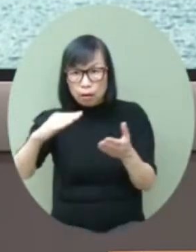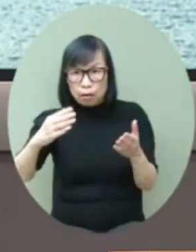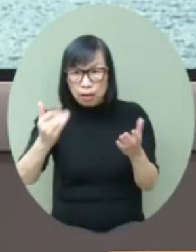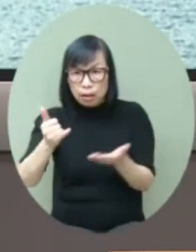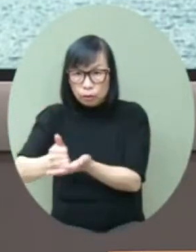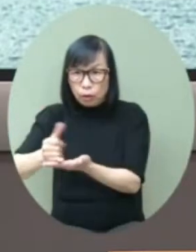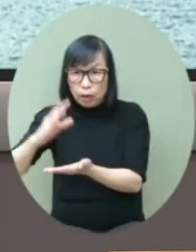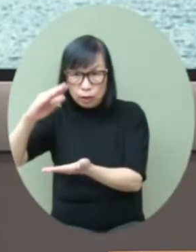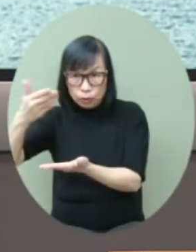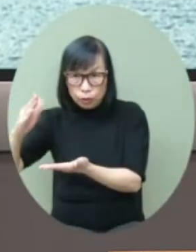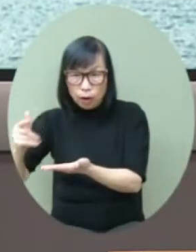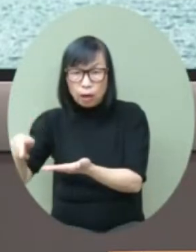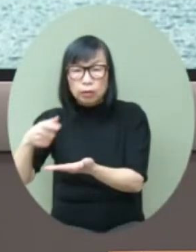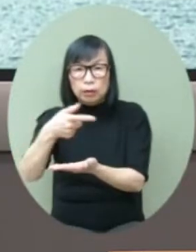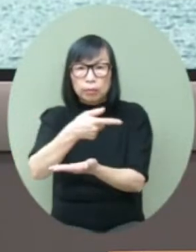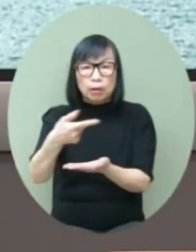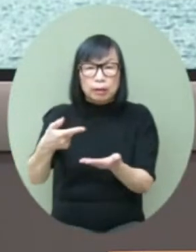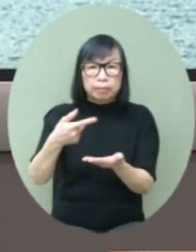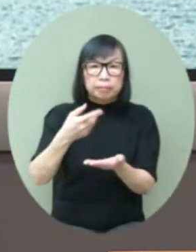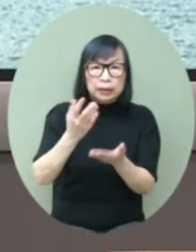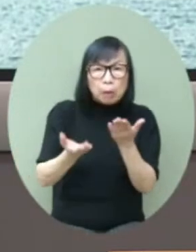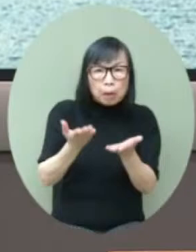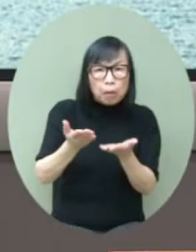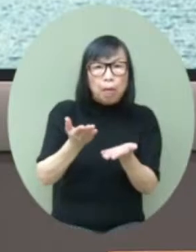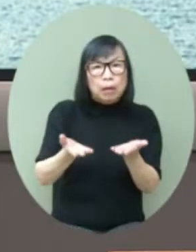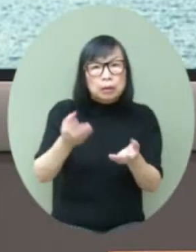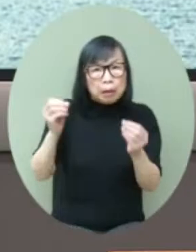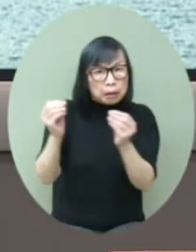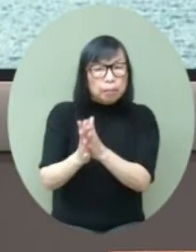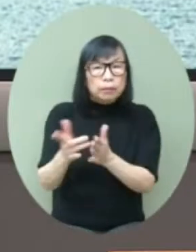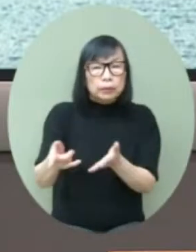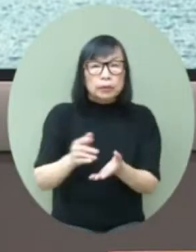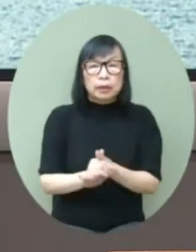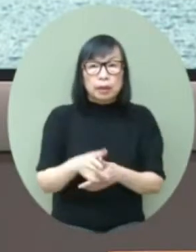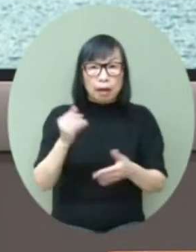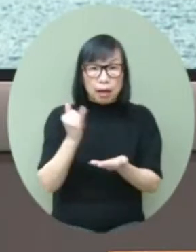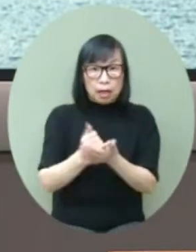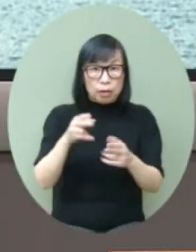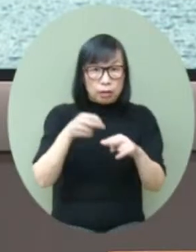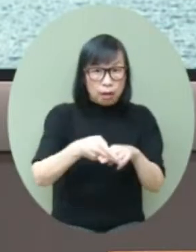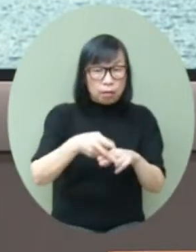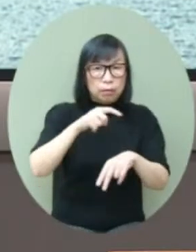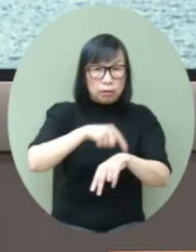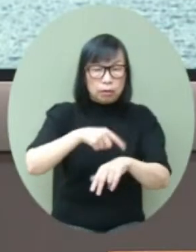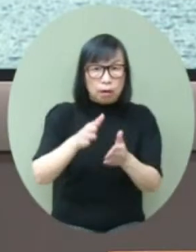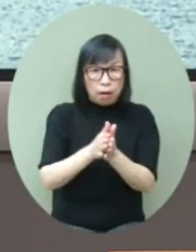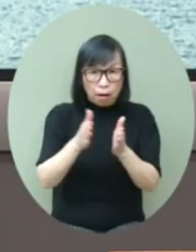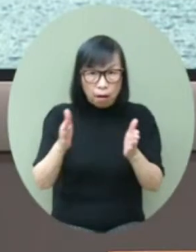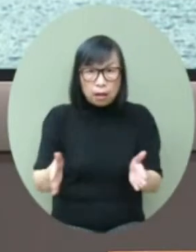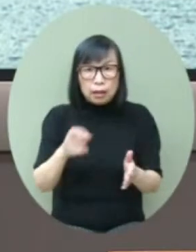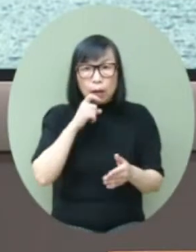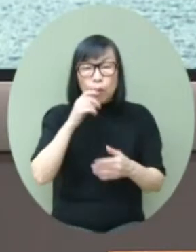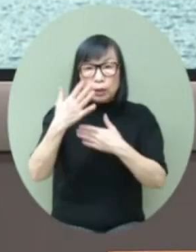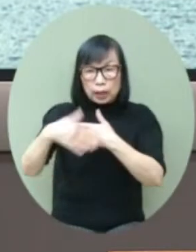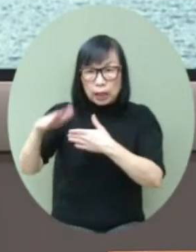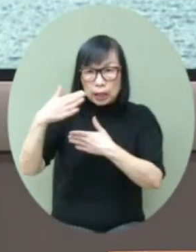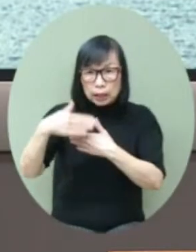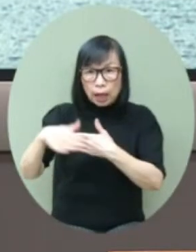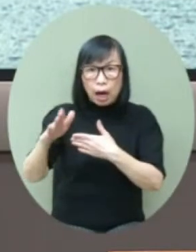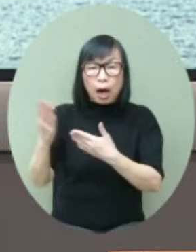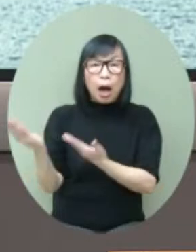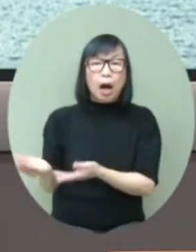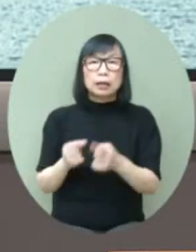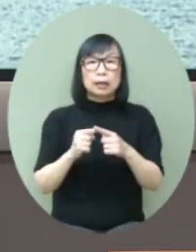12839 was sitting near the window. So it's because of that the person was infected. So during the same time